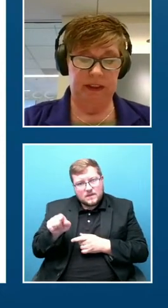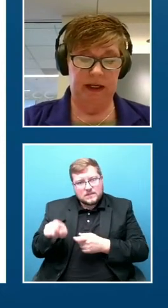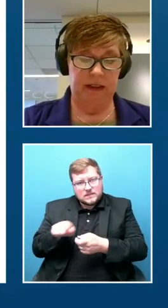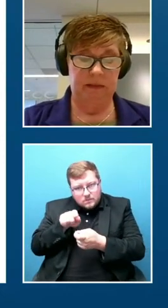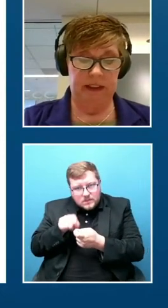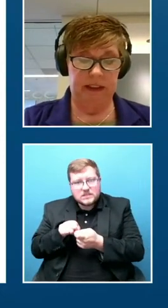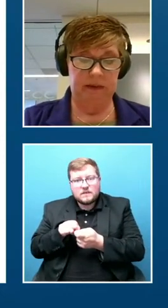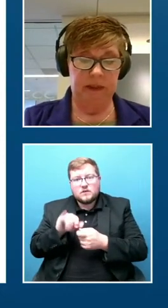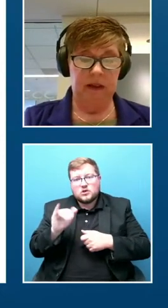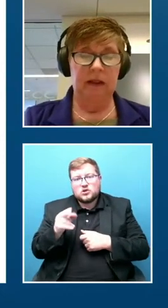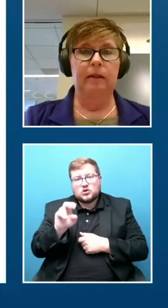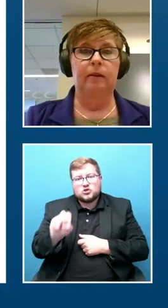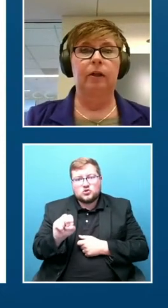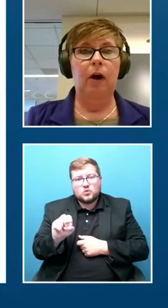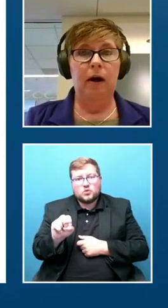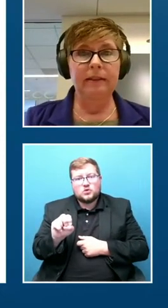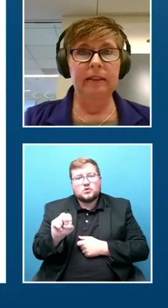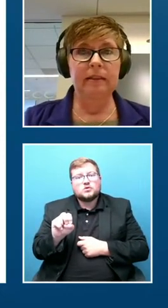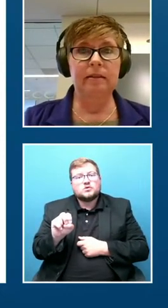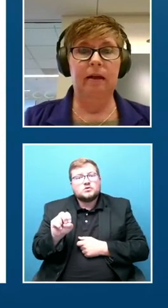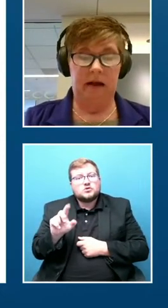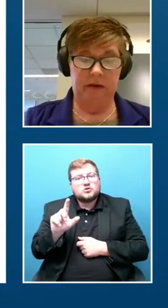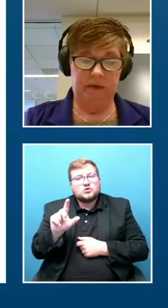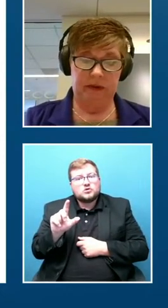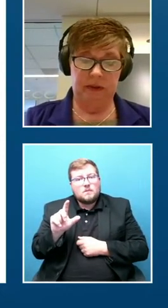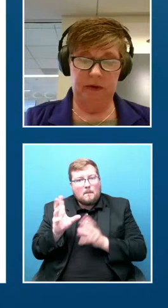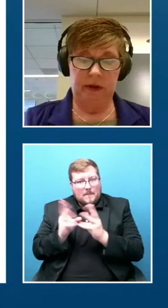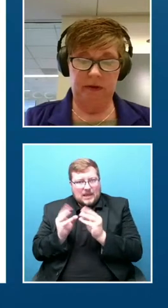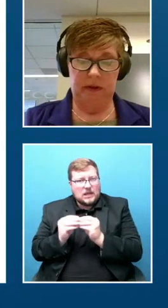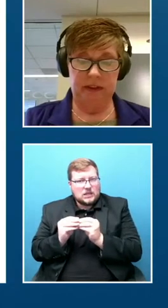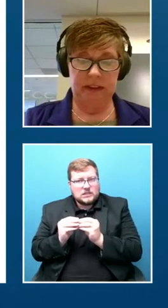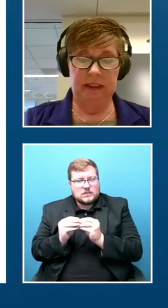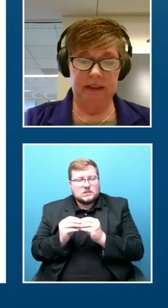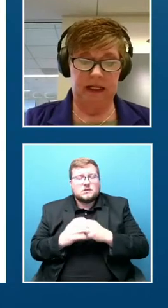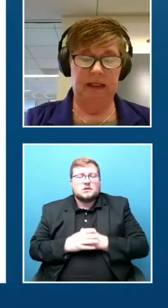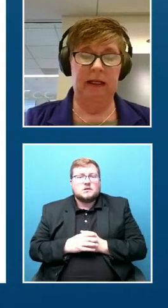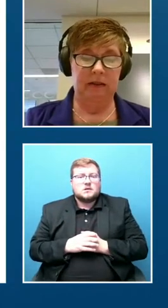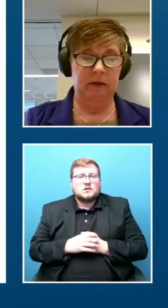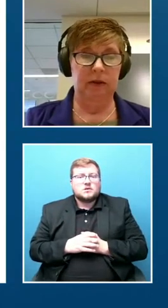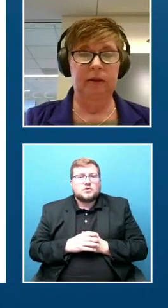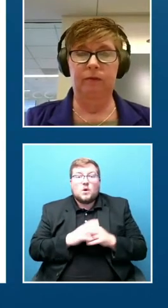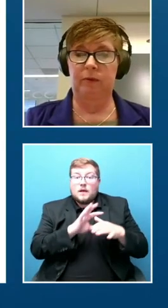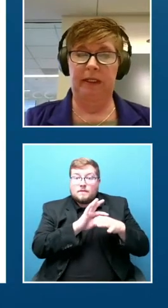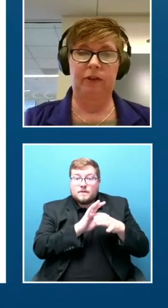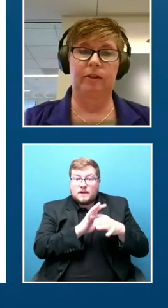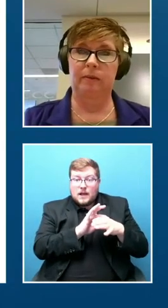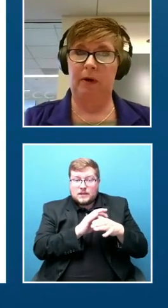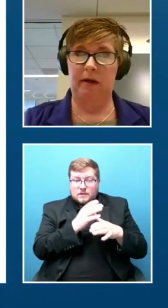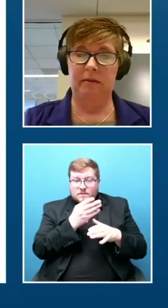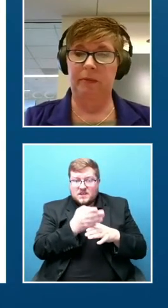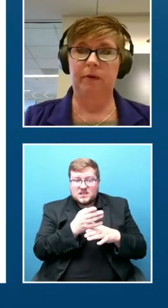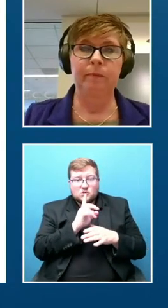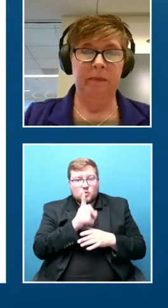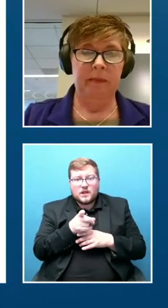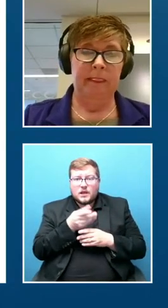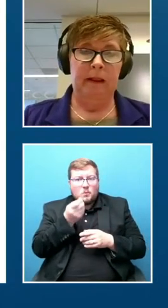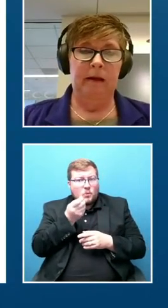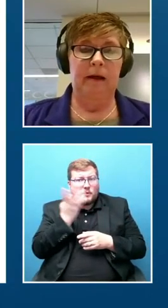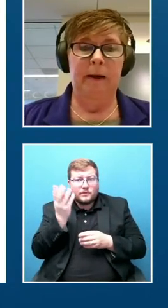June 29 meeting. The contents of the so-called notice contained as little information as